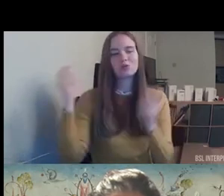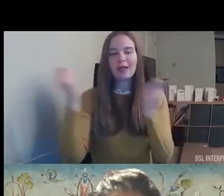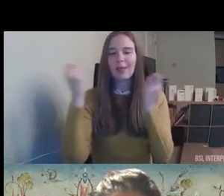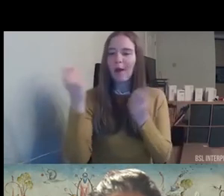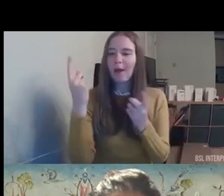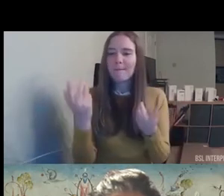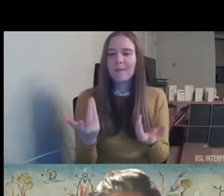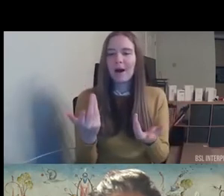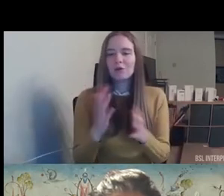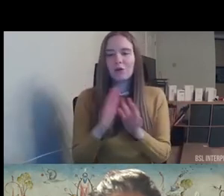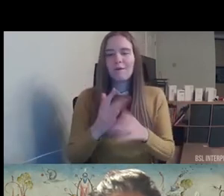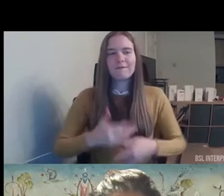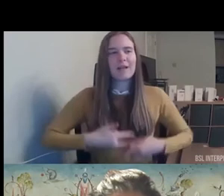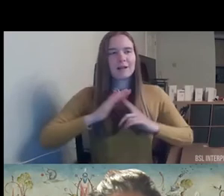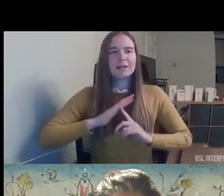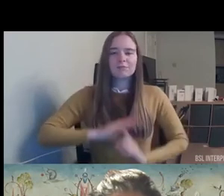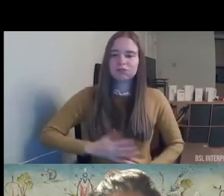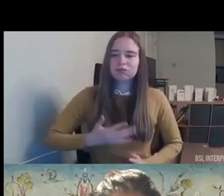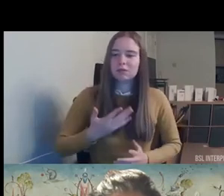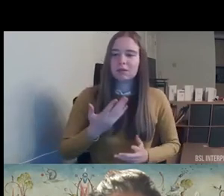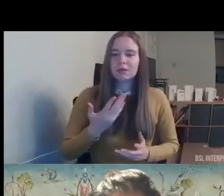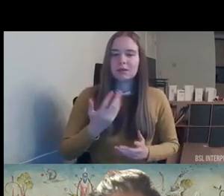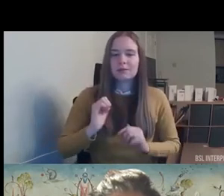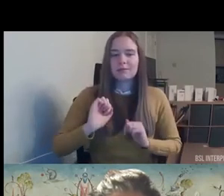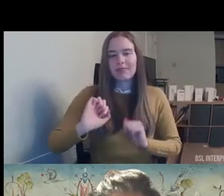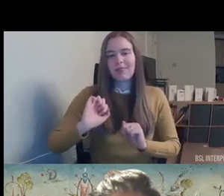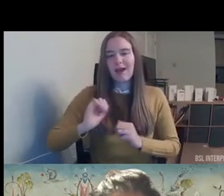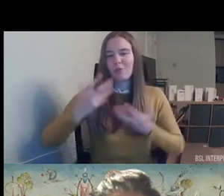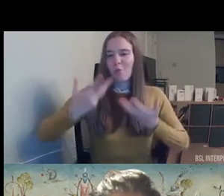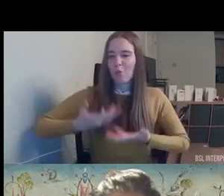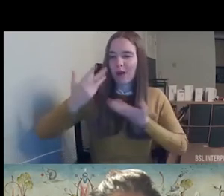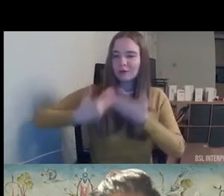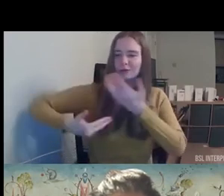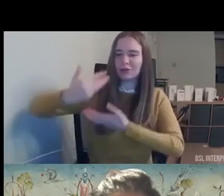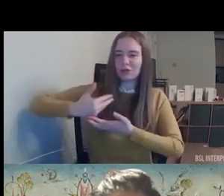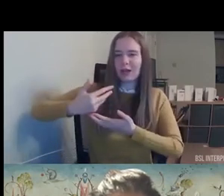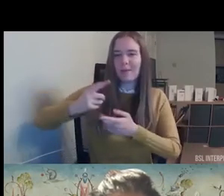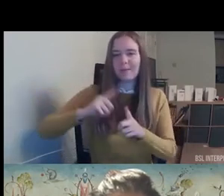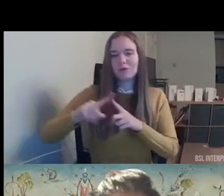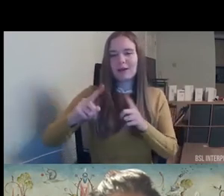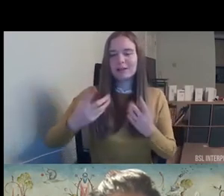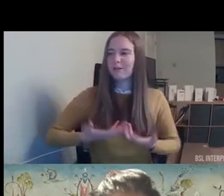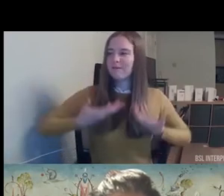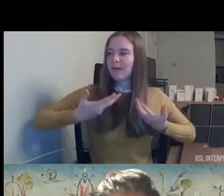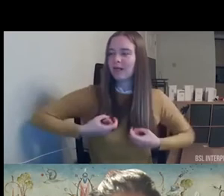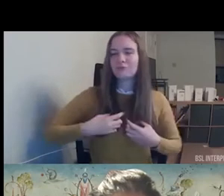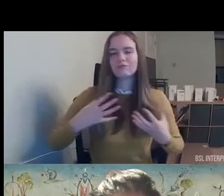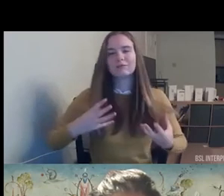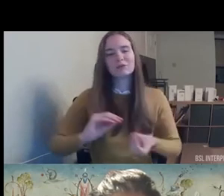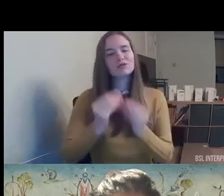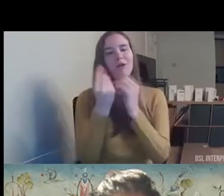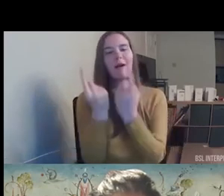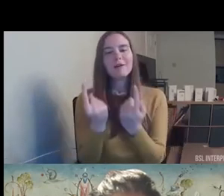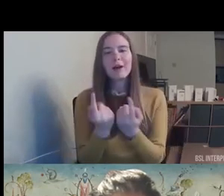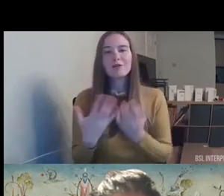bogged down so much by that sort of weight, but try to be liberated by creating artifacts that represent the